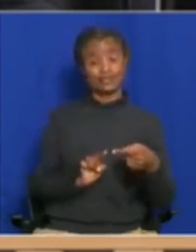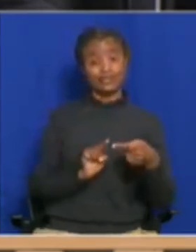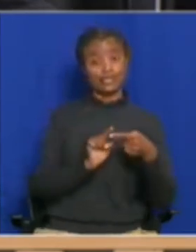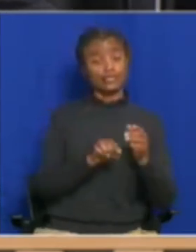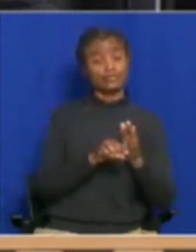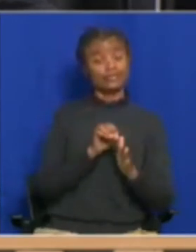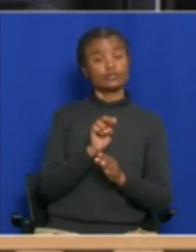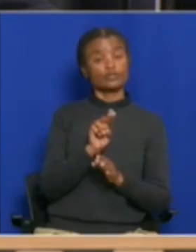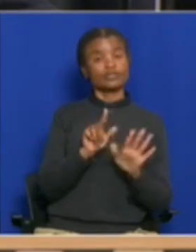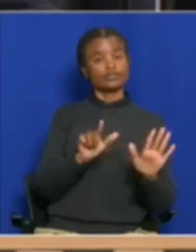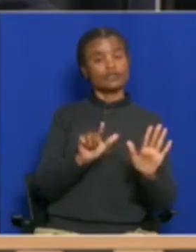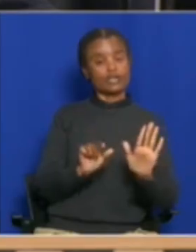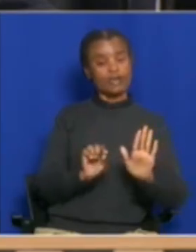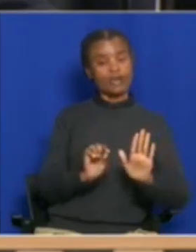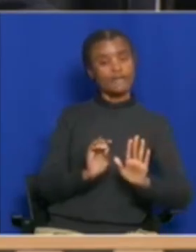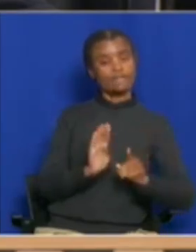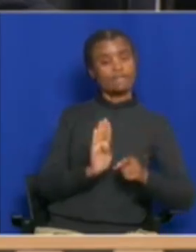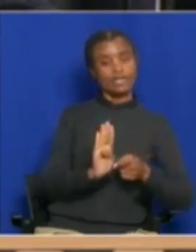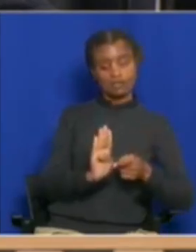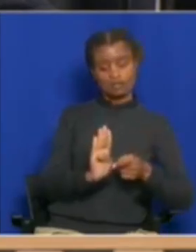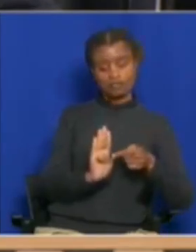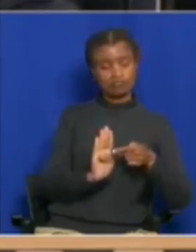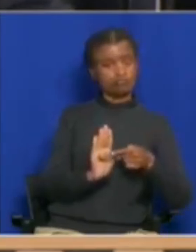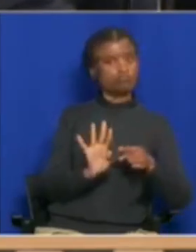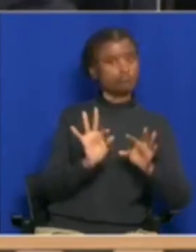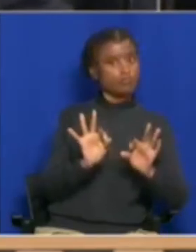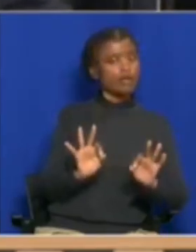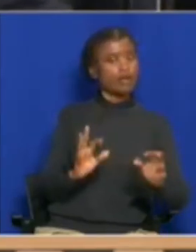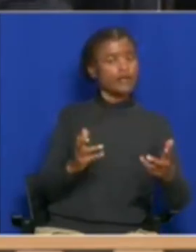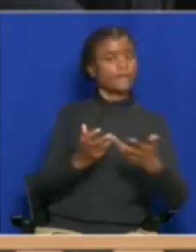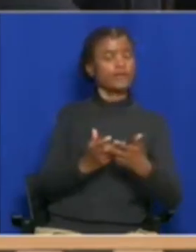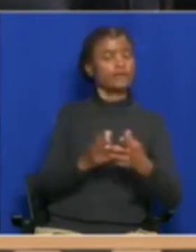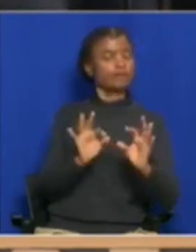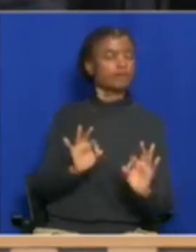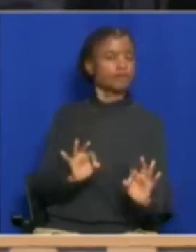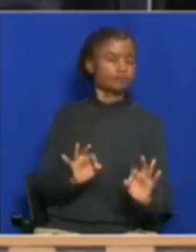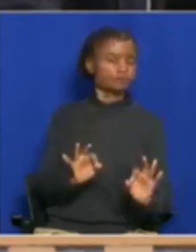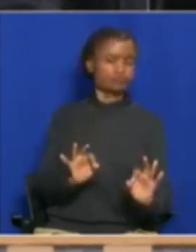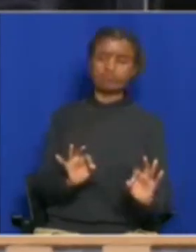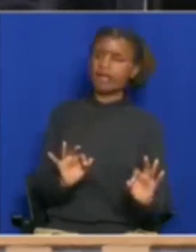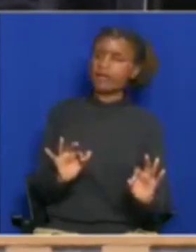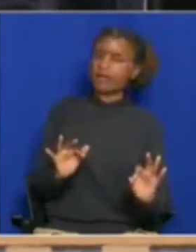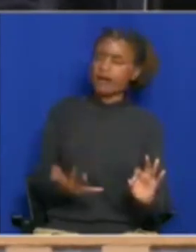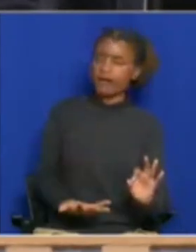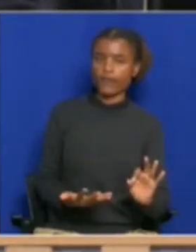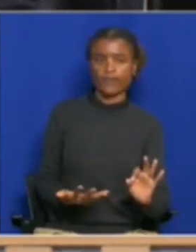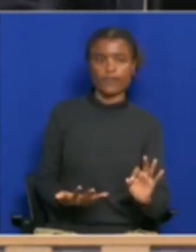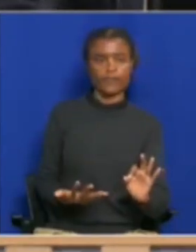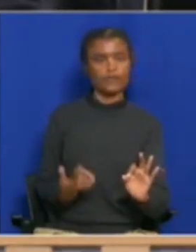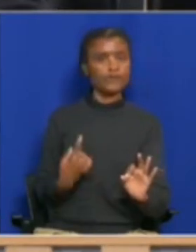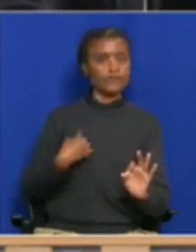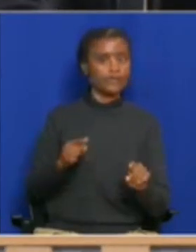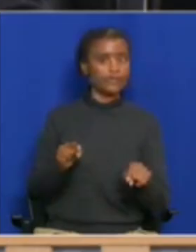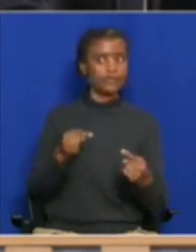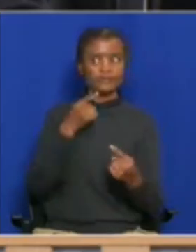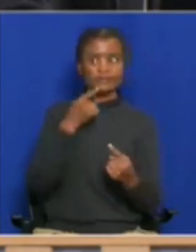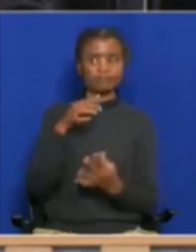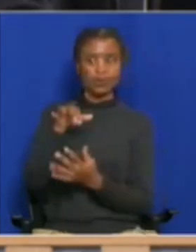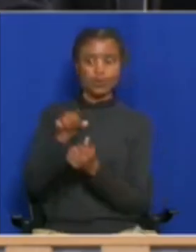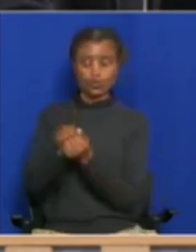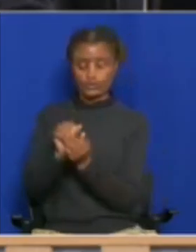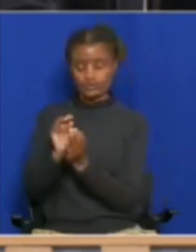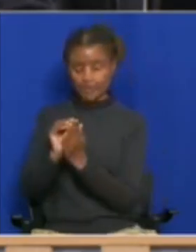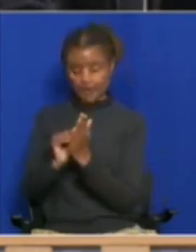is satisfied? On what basis? It cannot be on the conclusions. Let me give you an